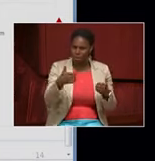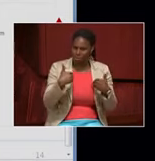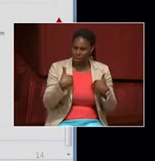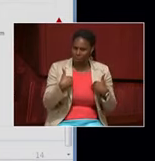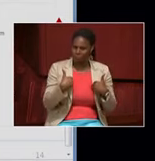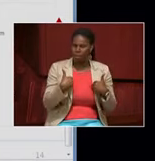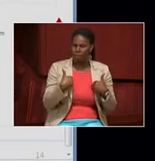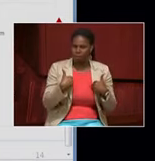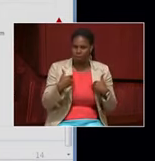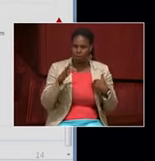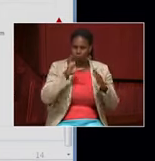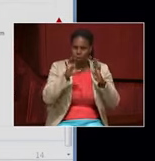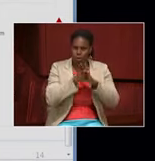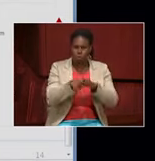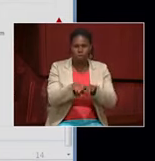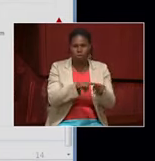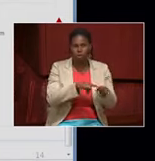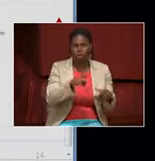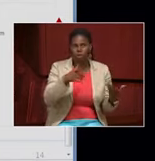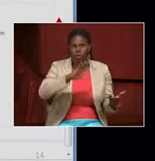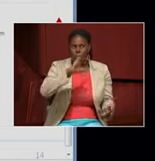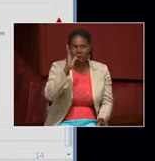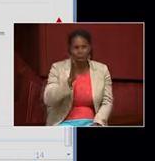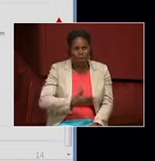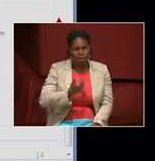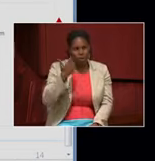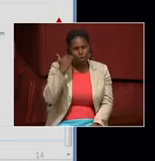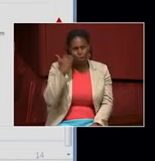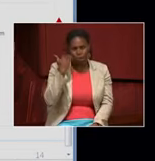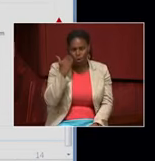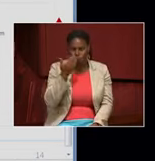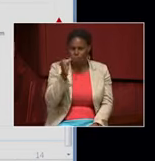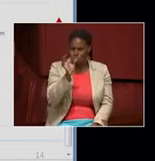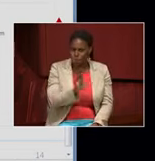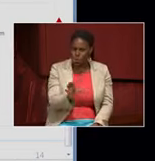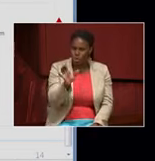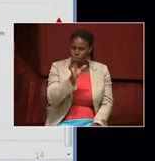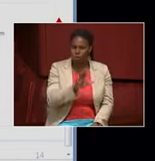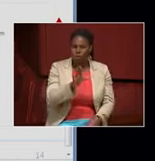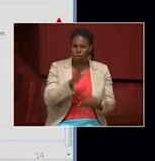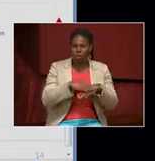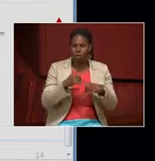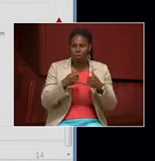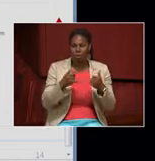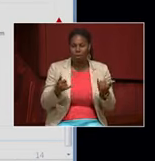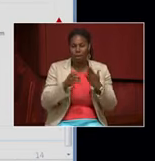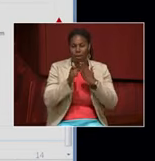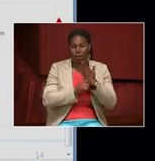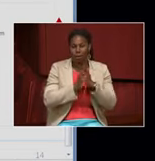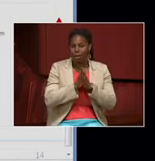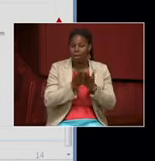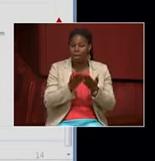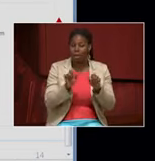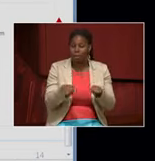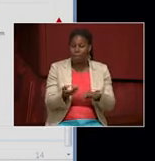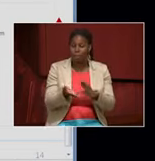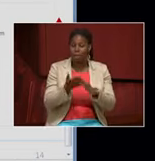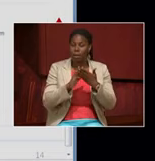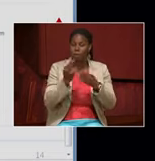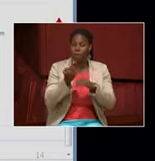photographs. So you just never know. Searching on the online catalog can be very useful